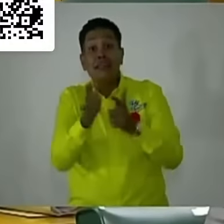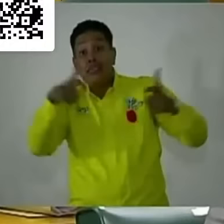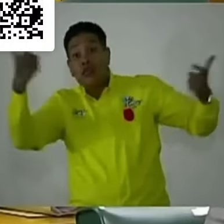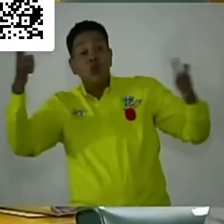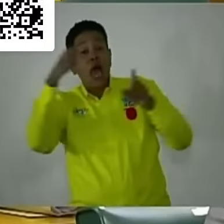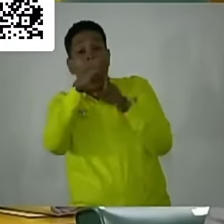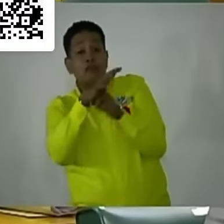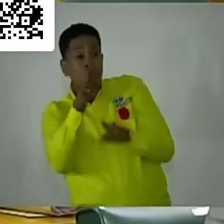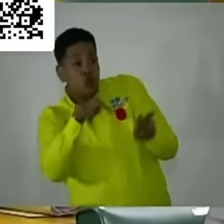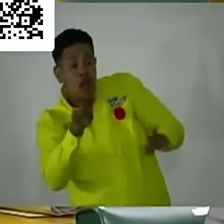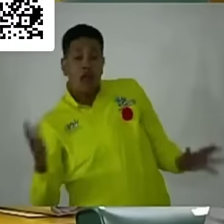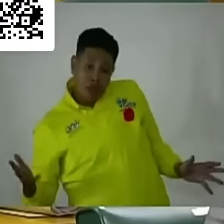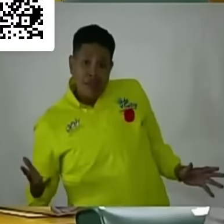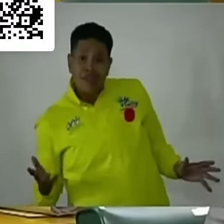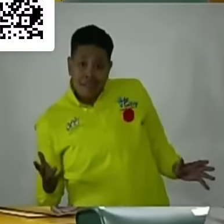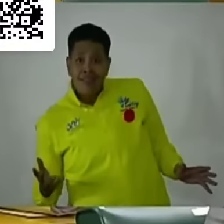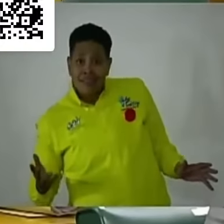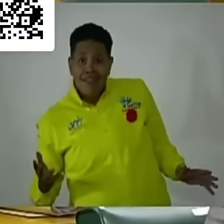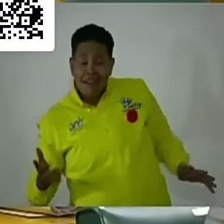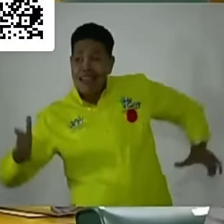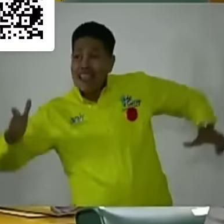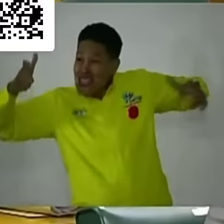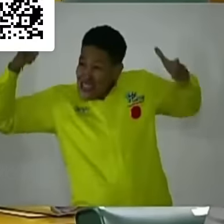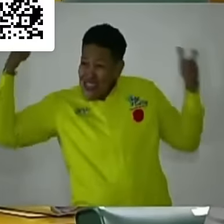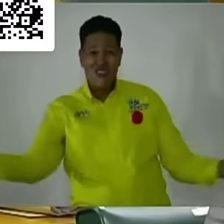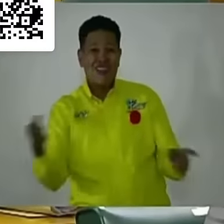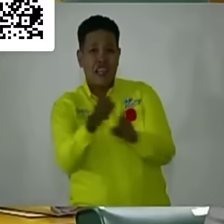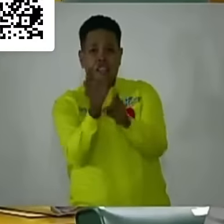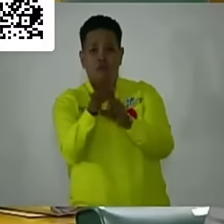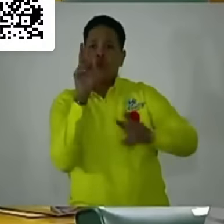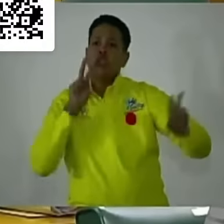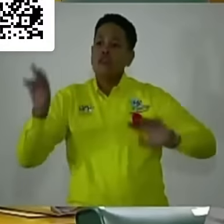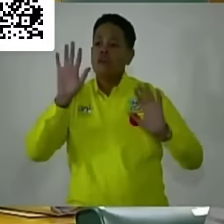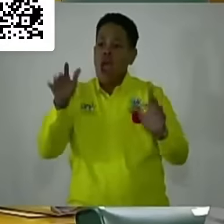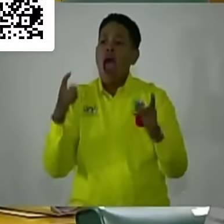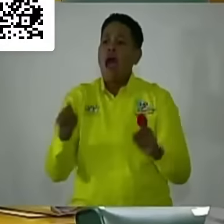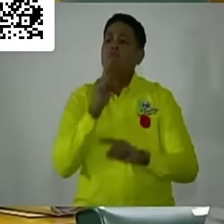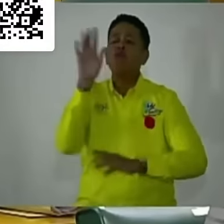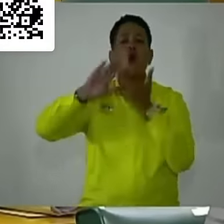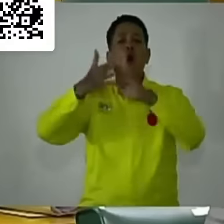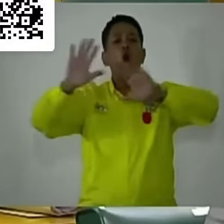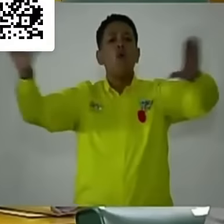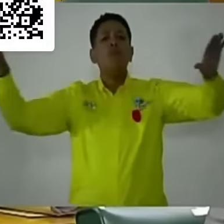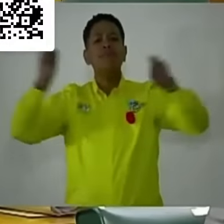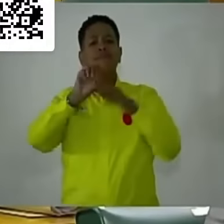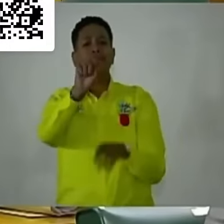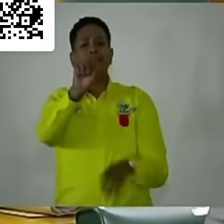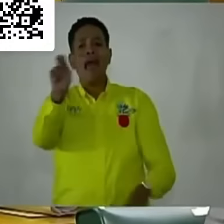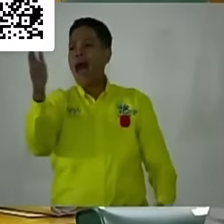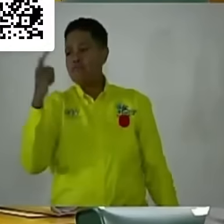exposure. There's huge exposure to communities in St. Ann,